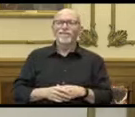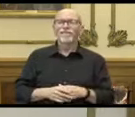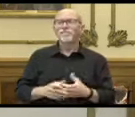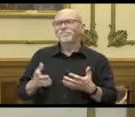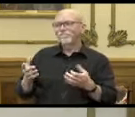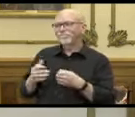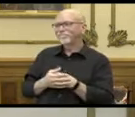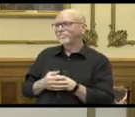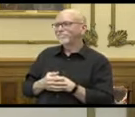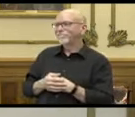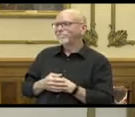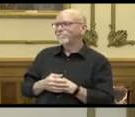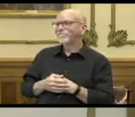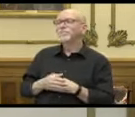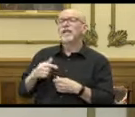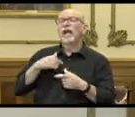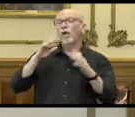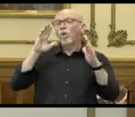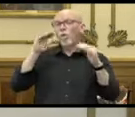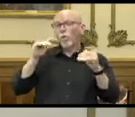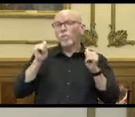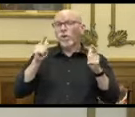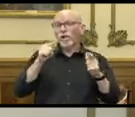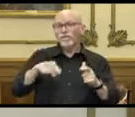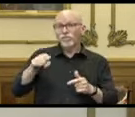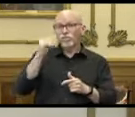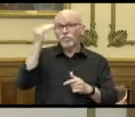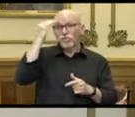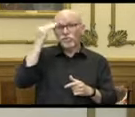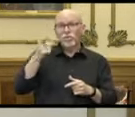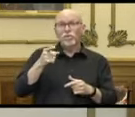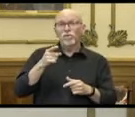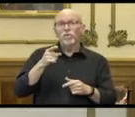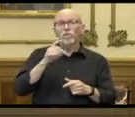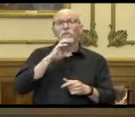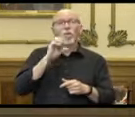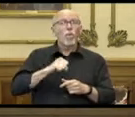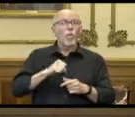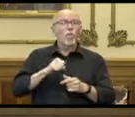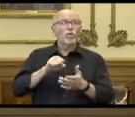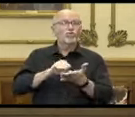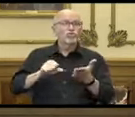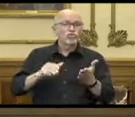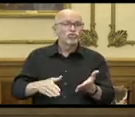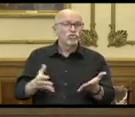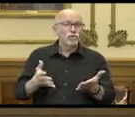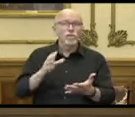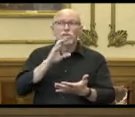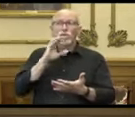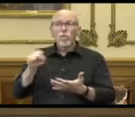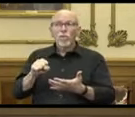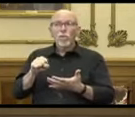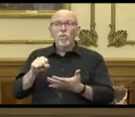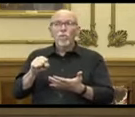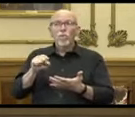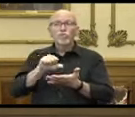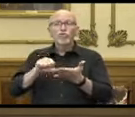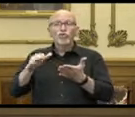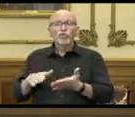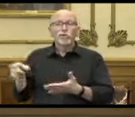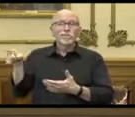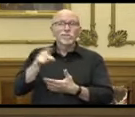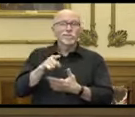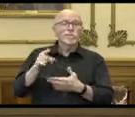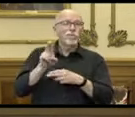Well, I hope that all of you know an old crusty surgeon. Old crusty surgeons have